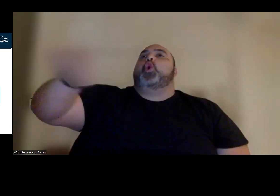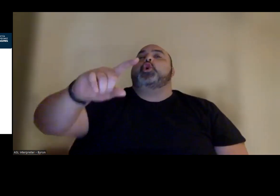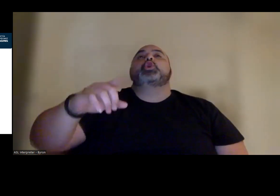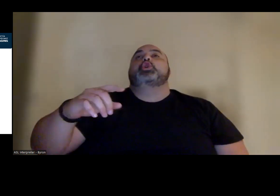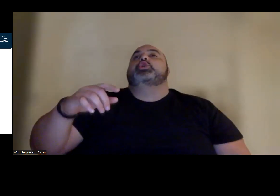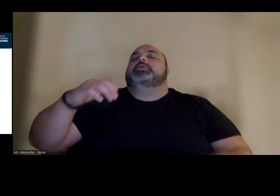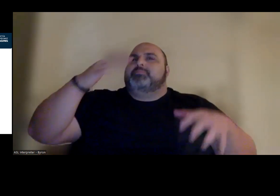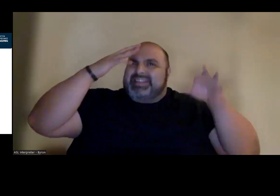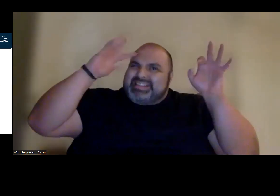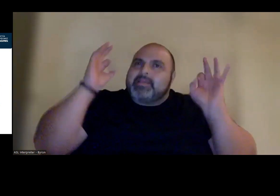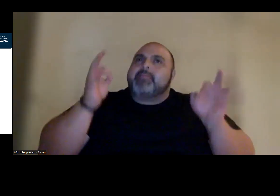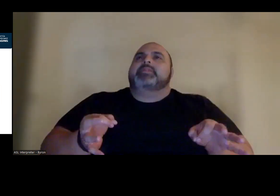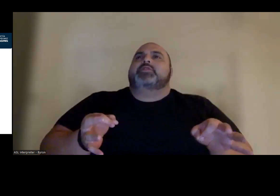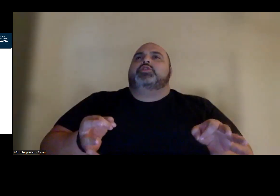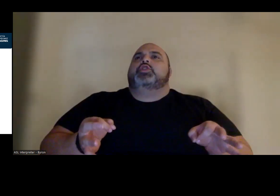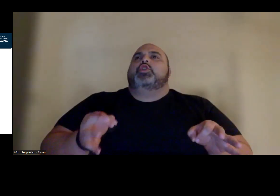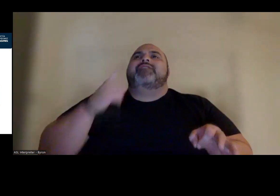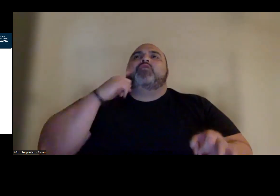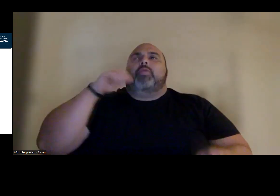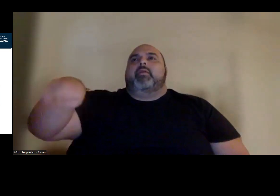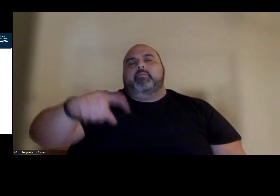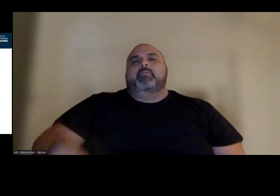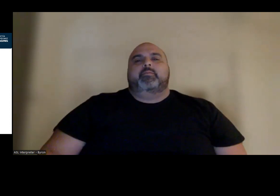these important decisions on their behalf.